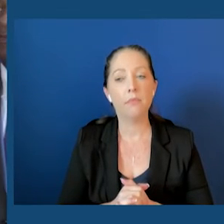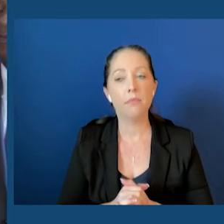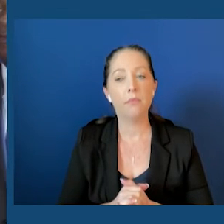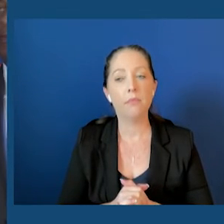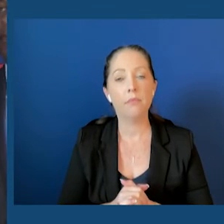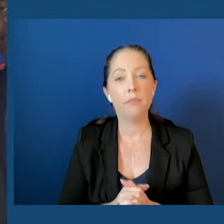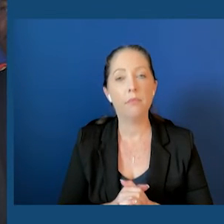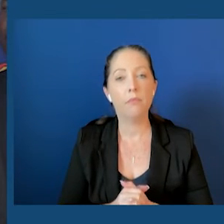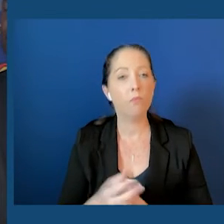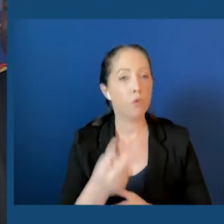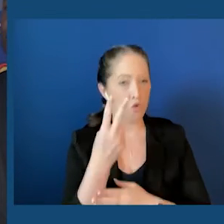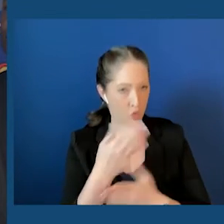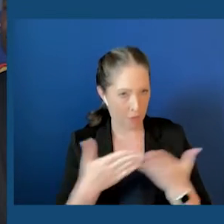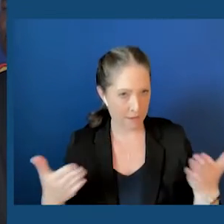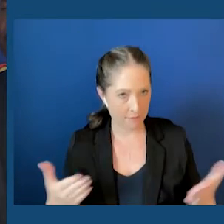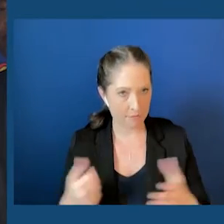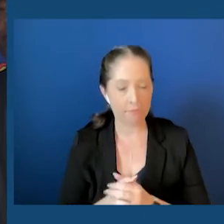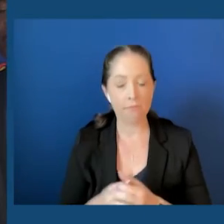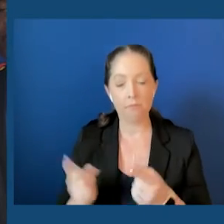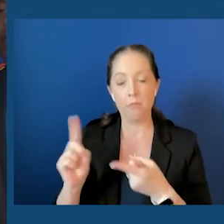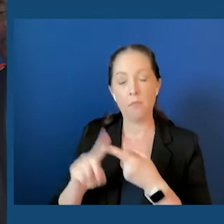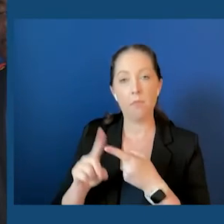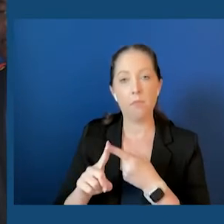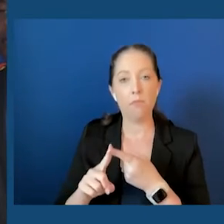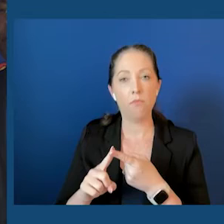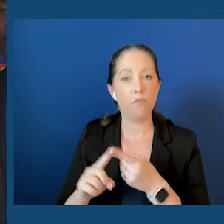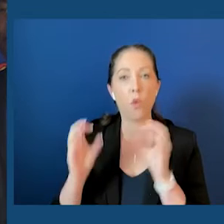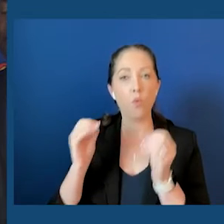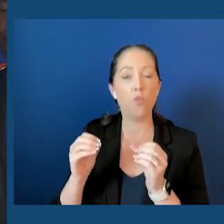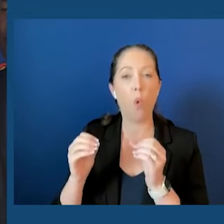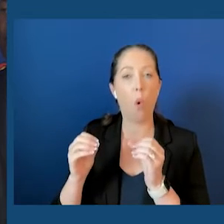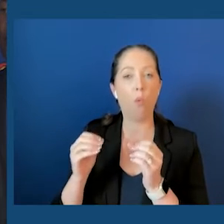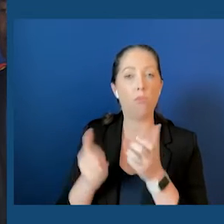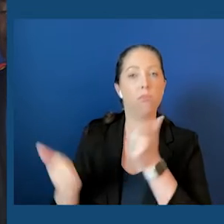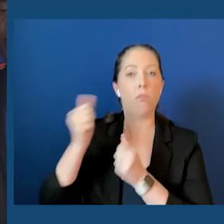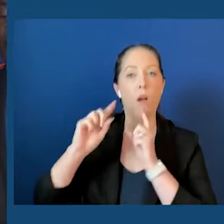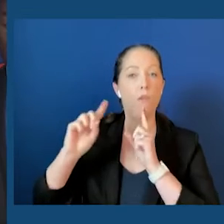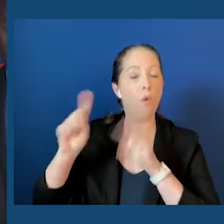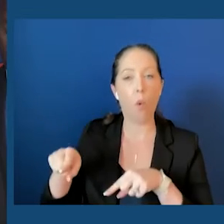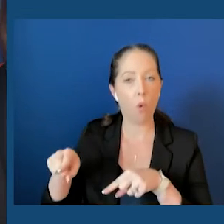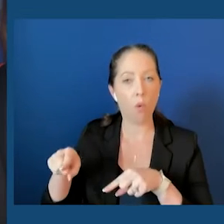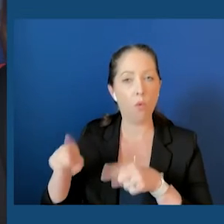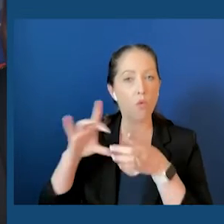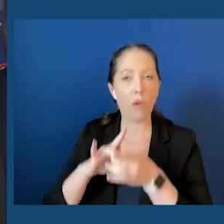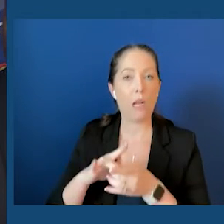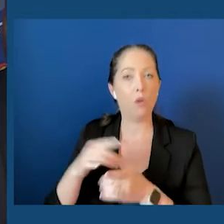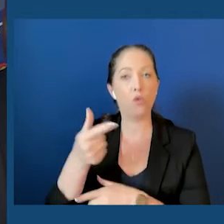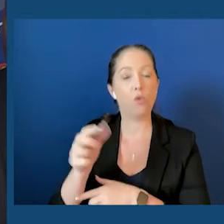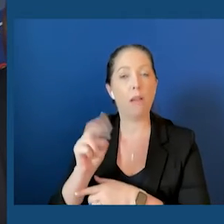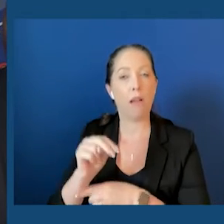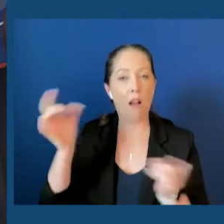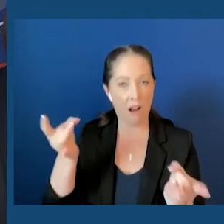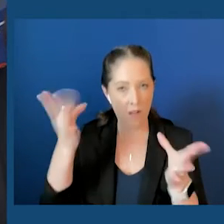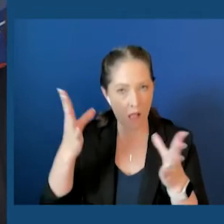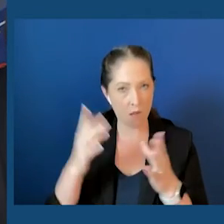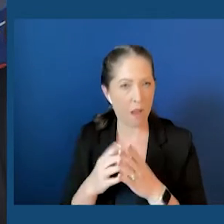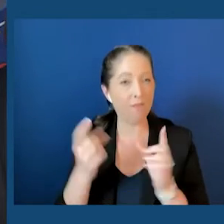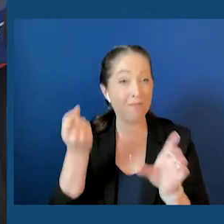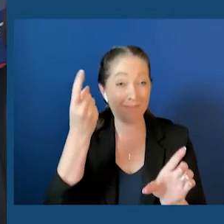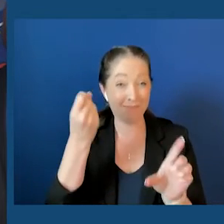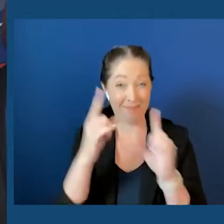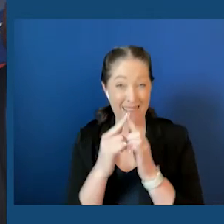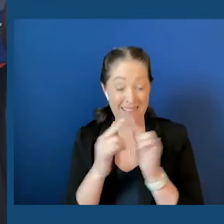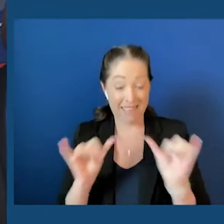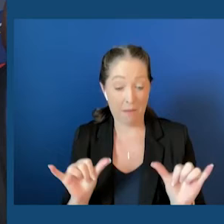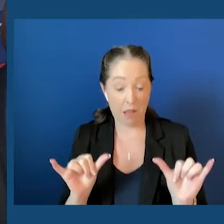2 things. One, there is no longer an executive order on gun violence, but at the same time, we will never